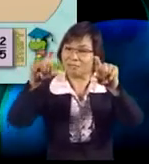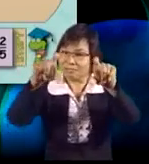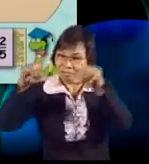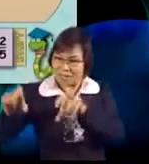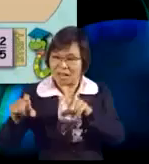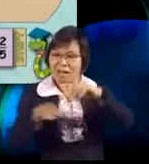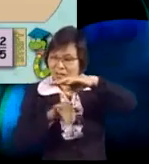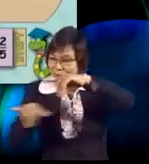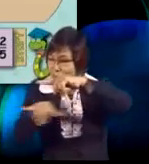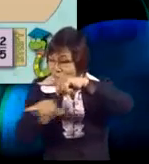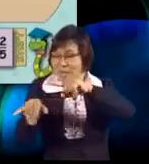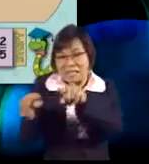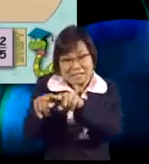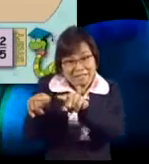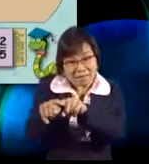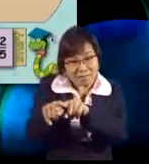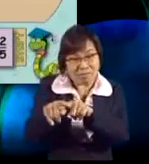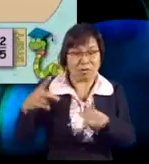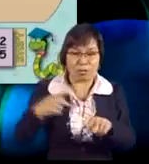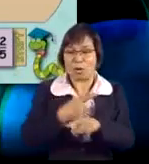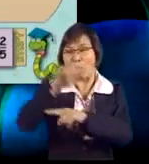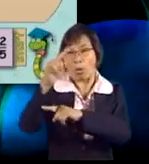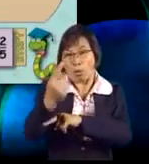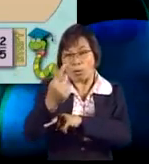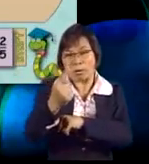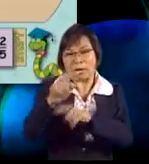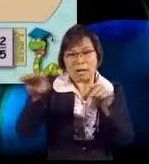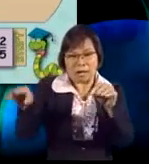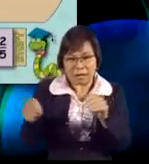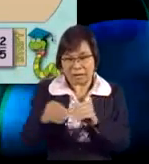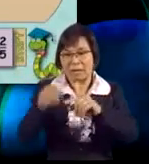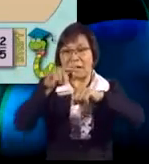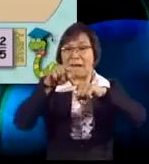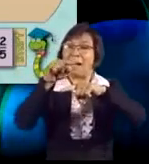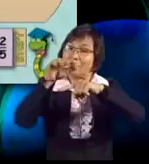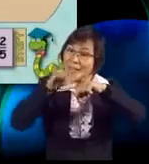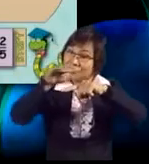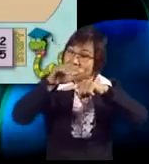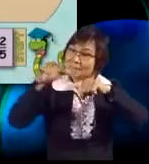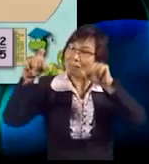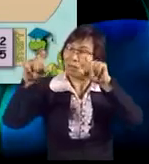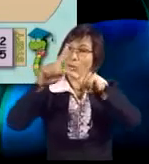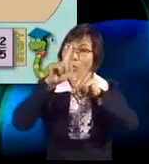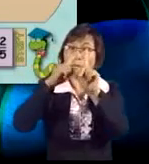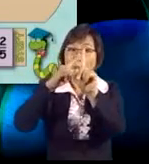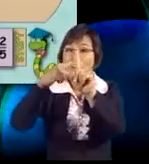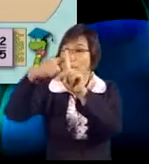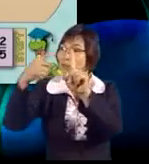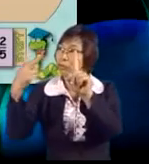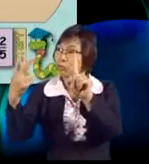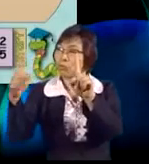Then we take the fractions. The denominators are the same. So we only have to add